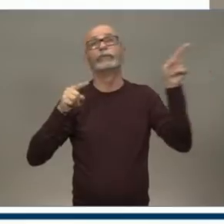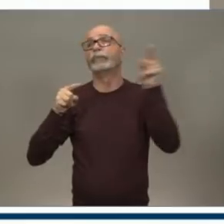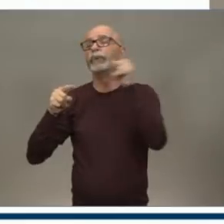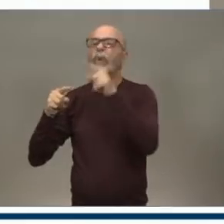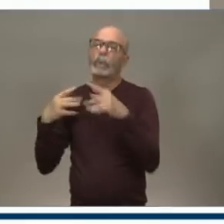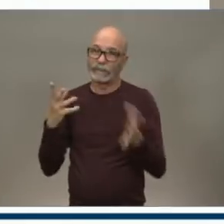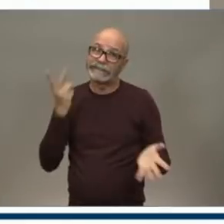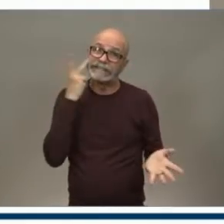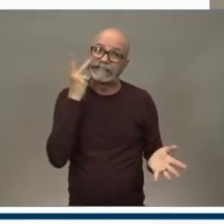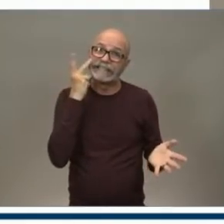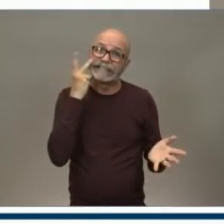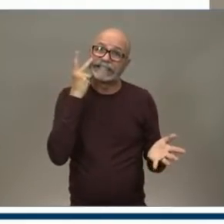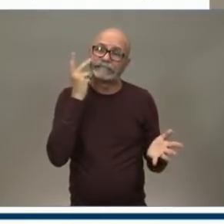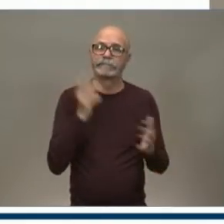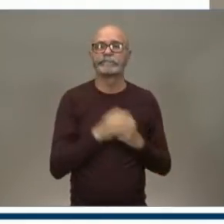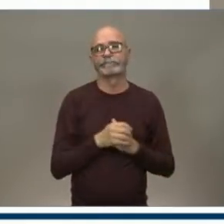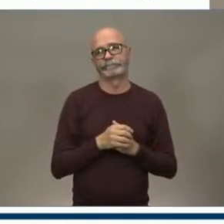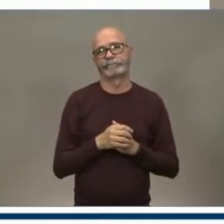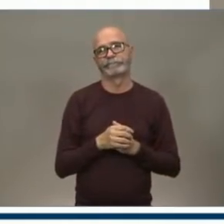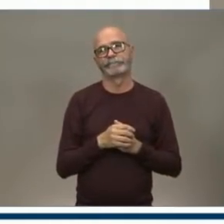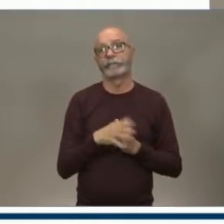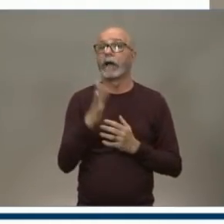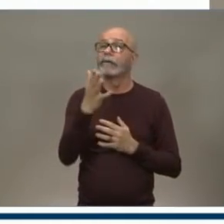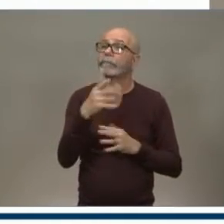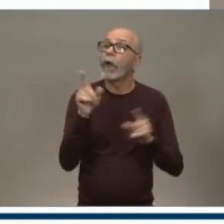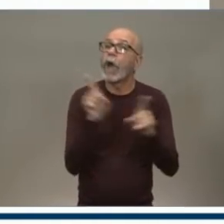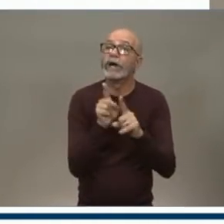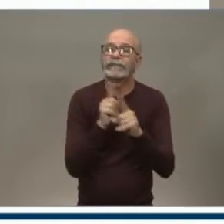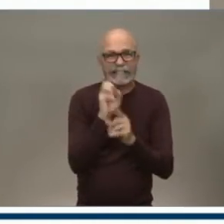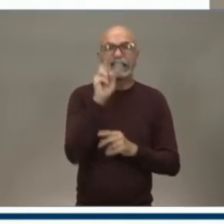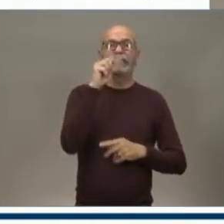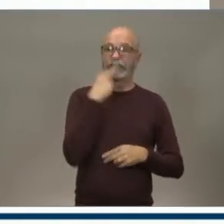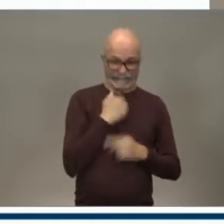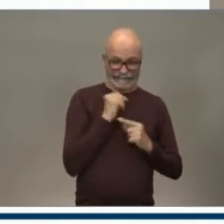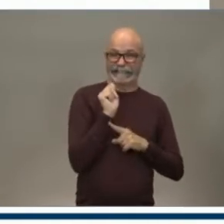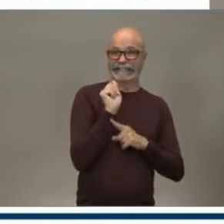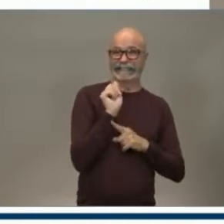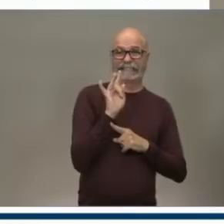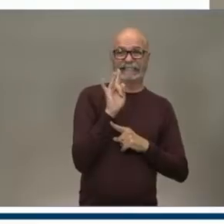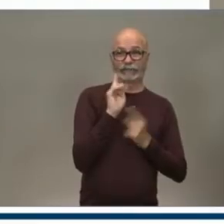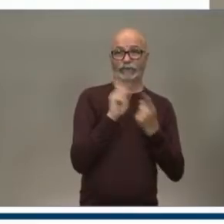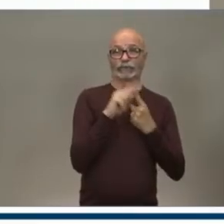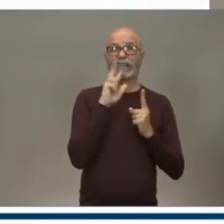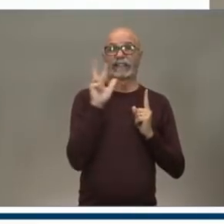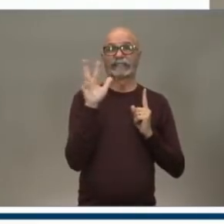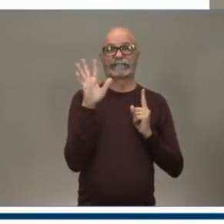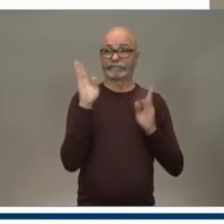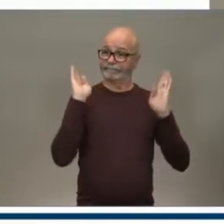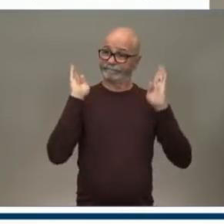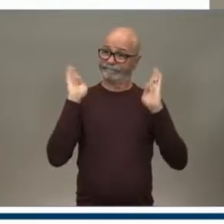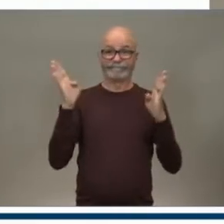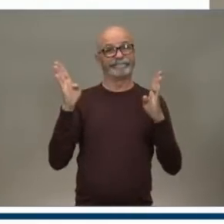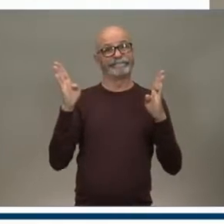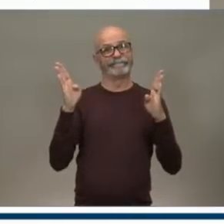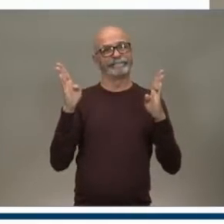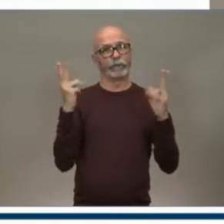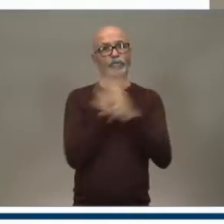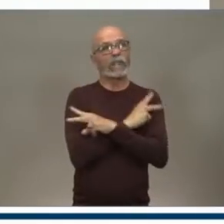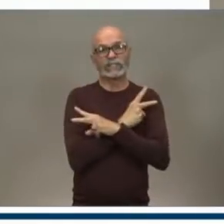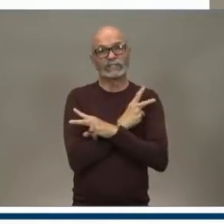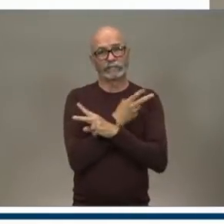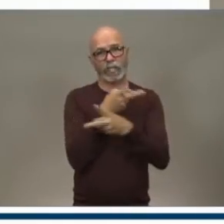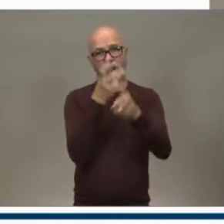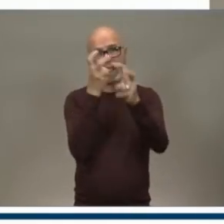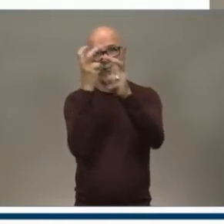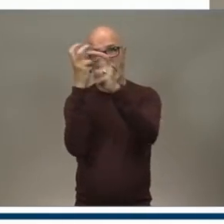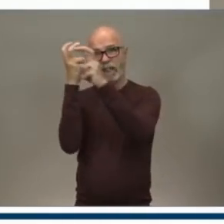really focused in the people who are in age 18 to 35. It's a group that is is mobile and